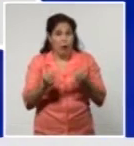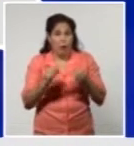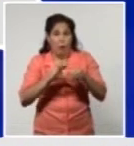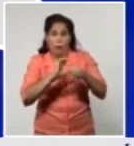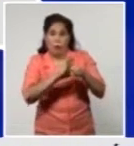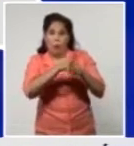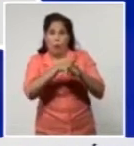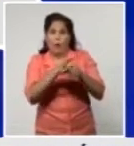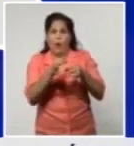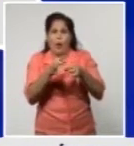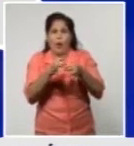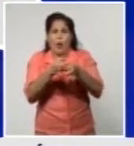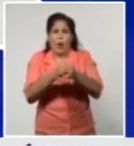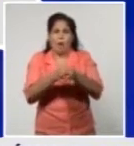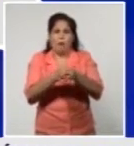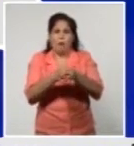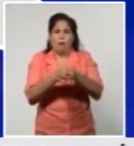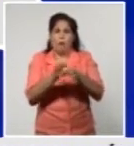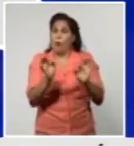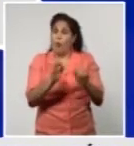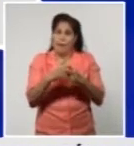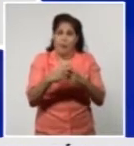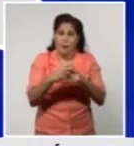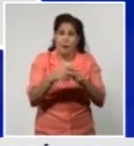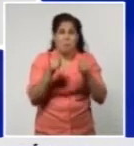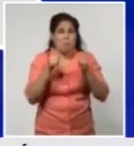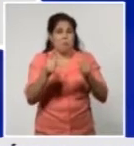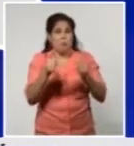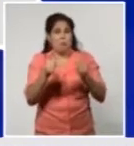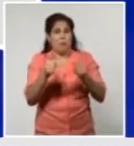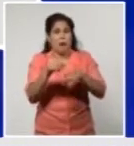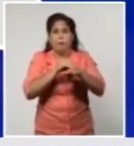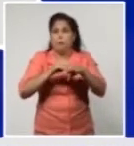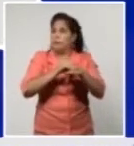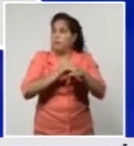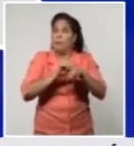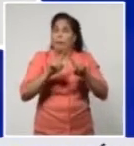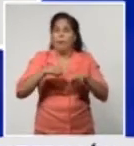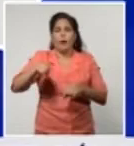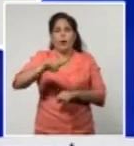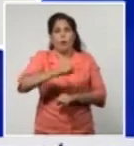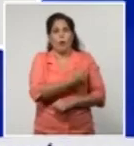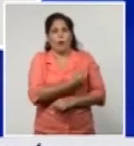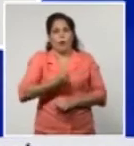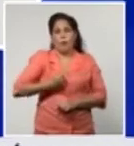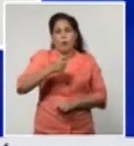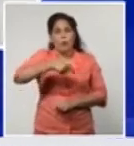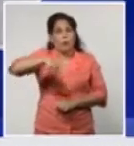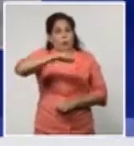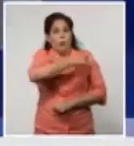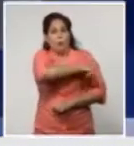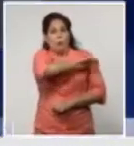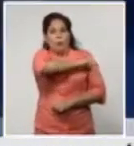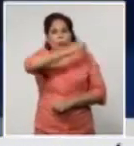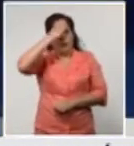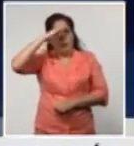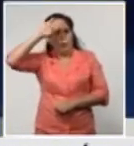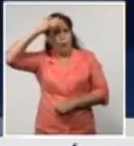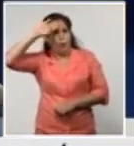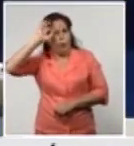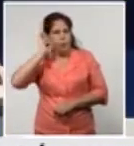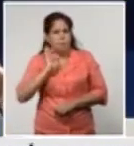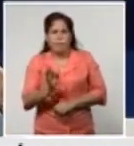I reiterate that the need of these events being reduced to the minimum or being